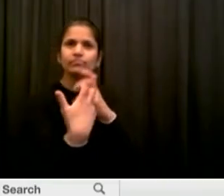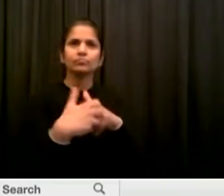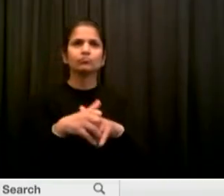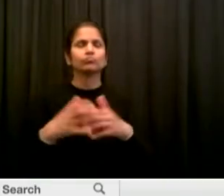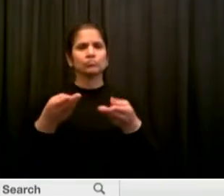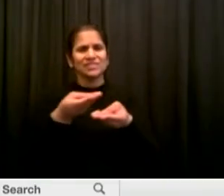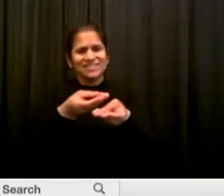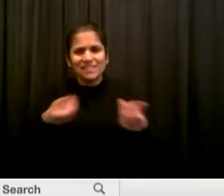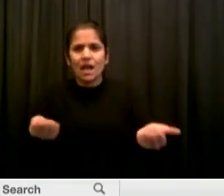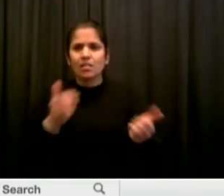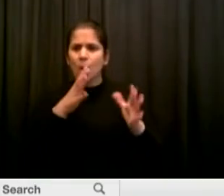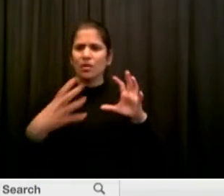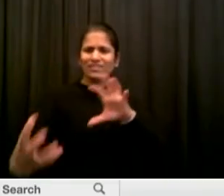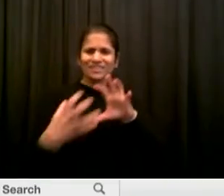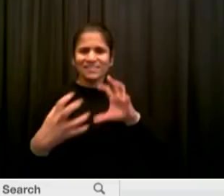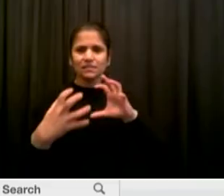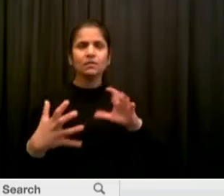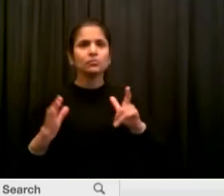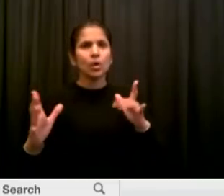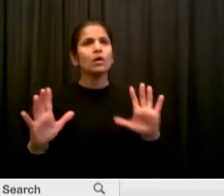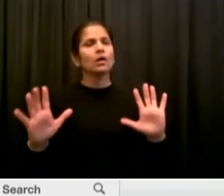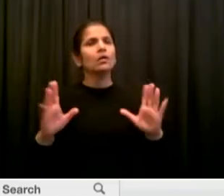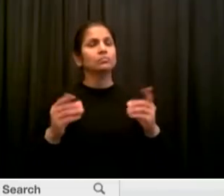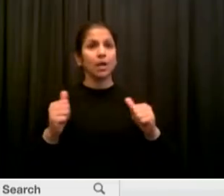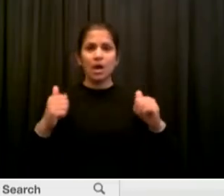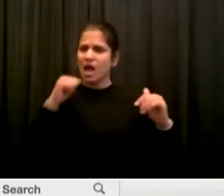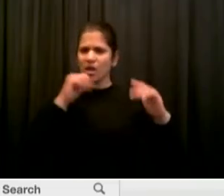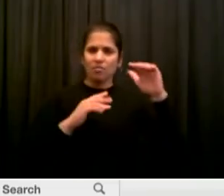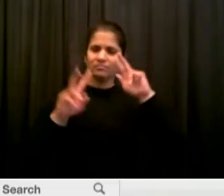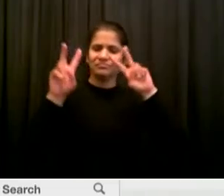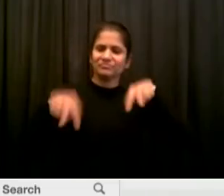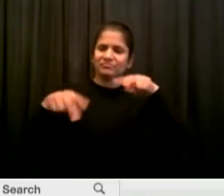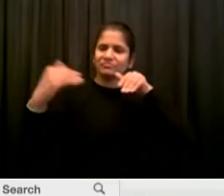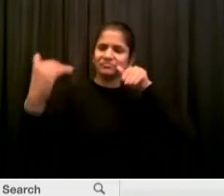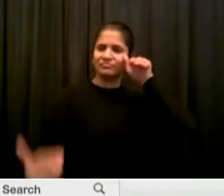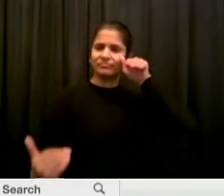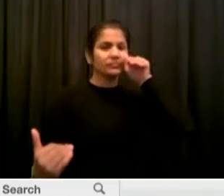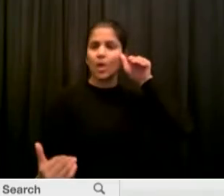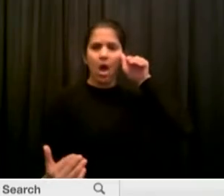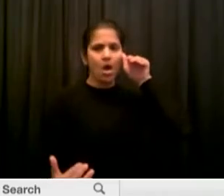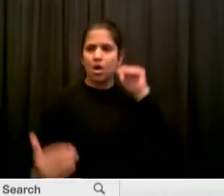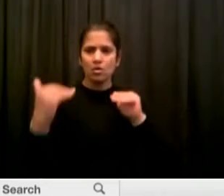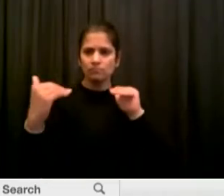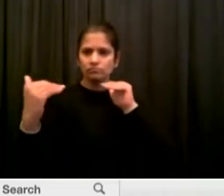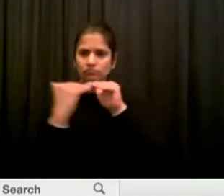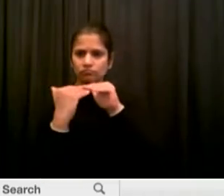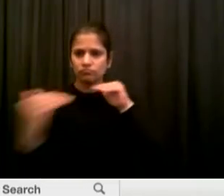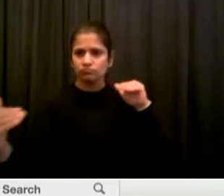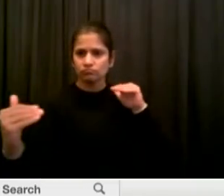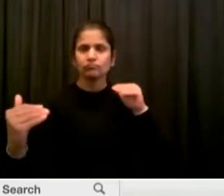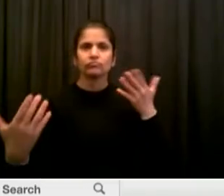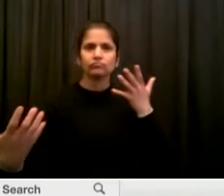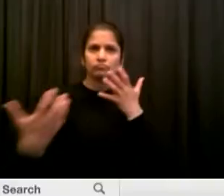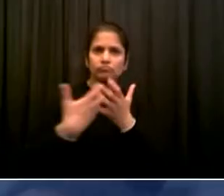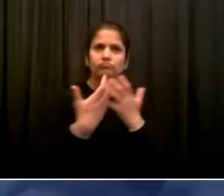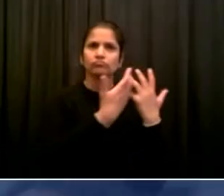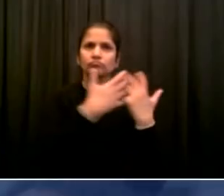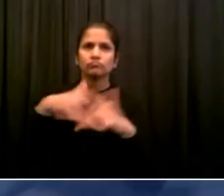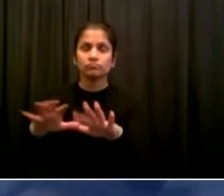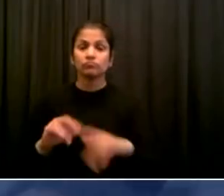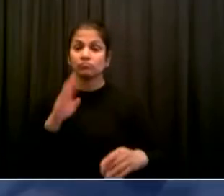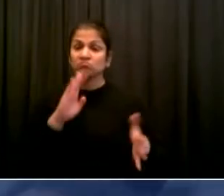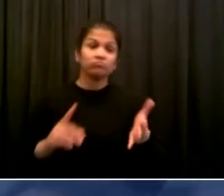of the past and laying a path forward. 5 key themes are at the core of this